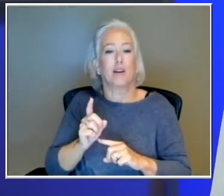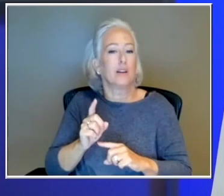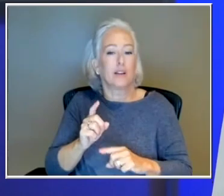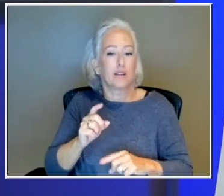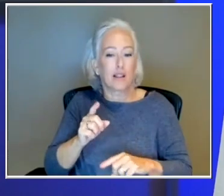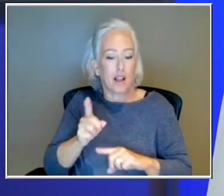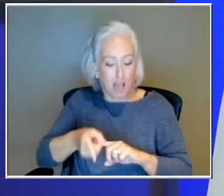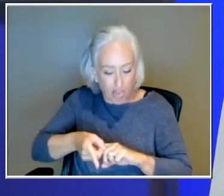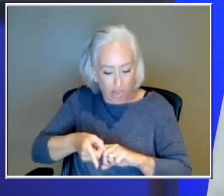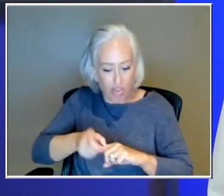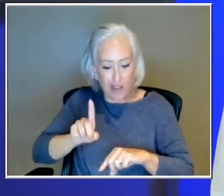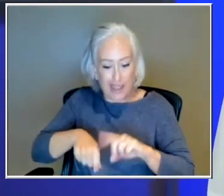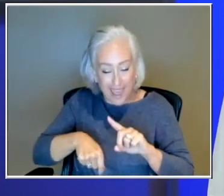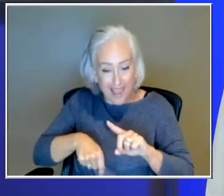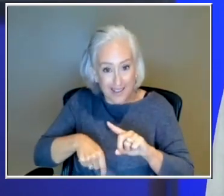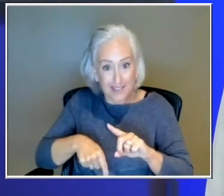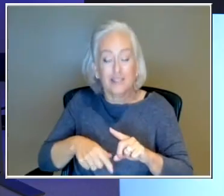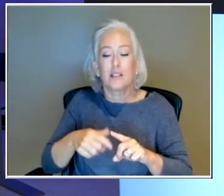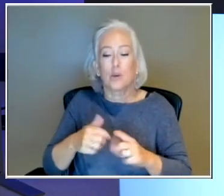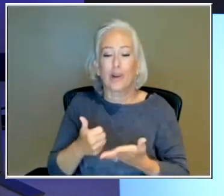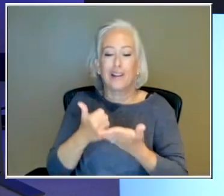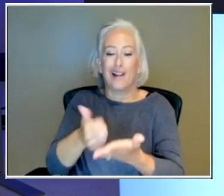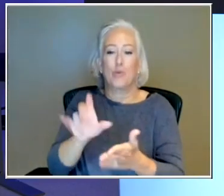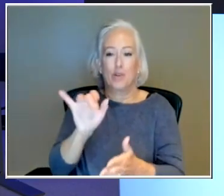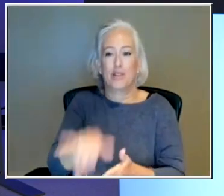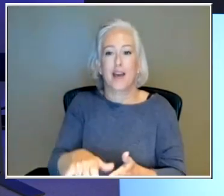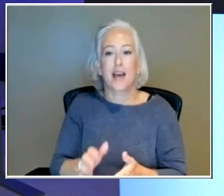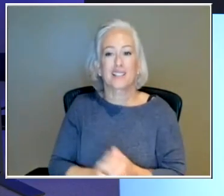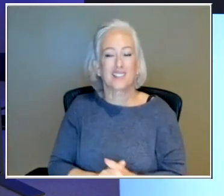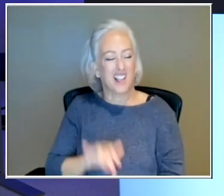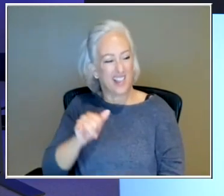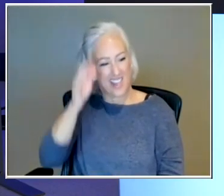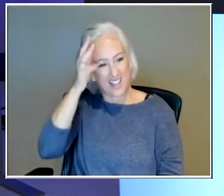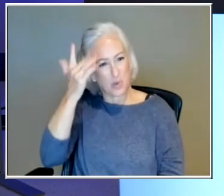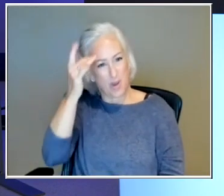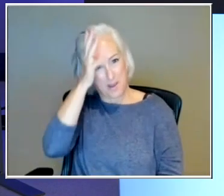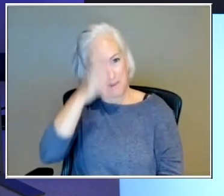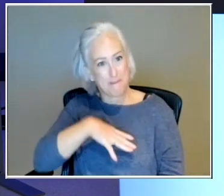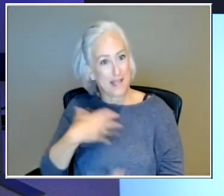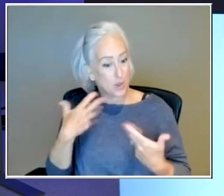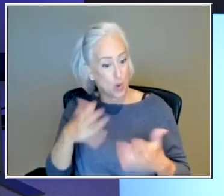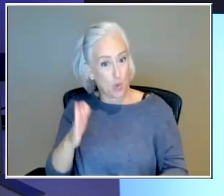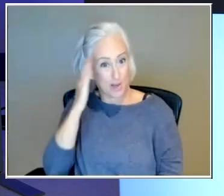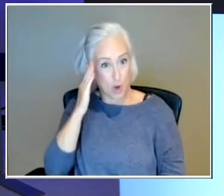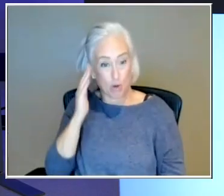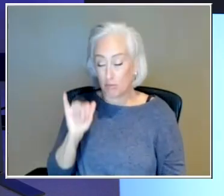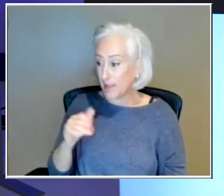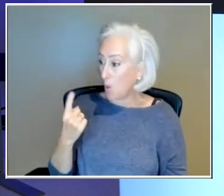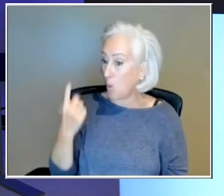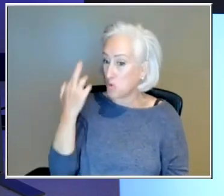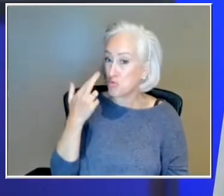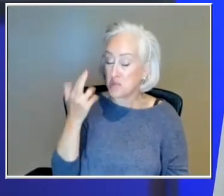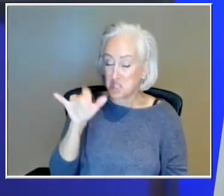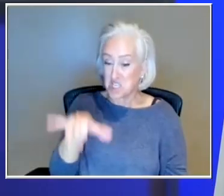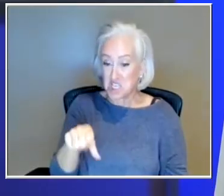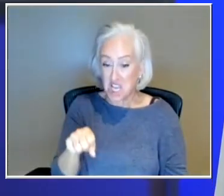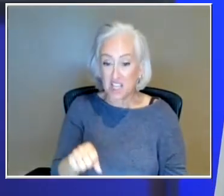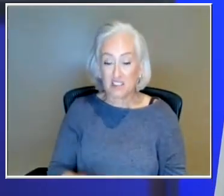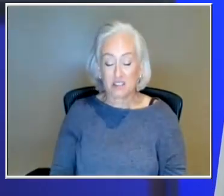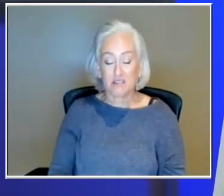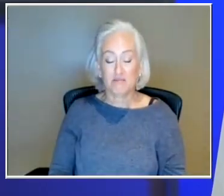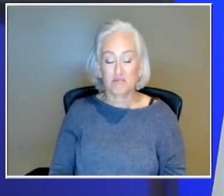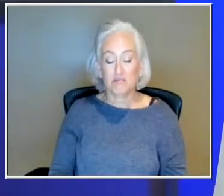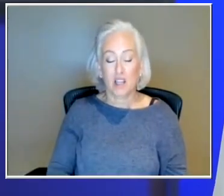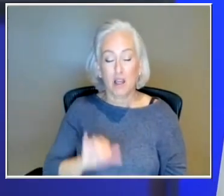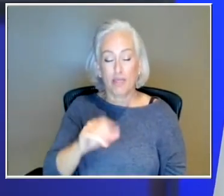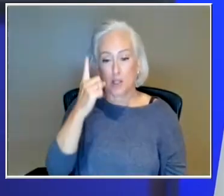itself out and figure out what needs to be done. So do you think that's why men just don't want to know? I think that's one of the reasons. Because it's that area? That is certainly one thing that a lot of